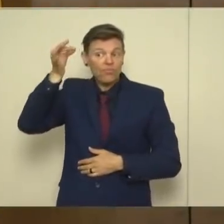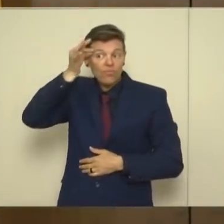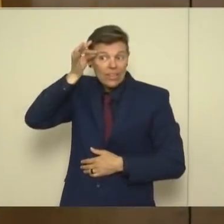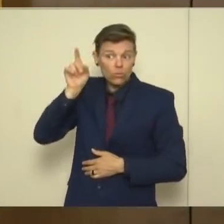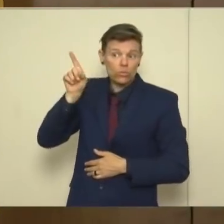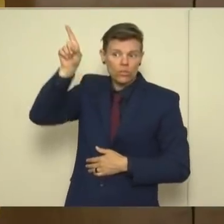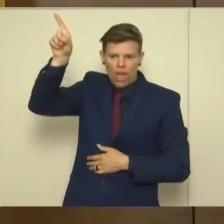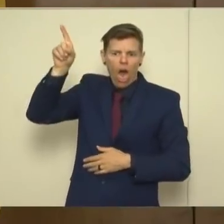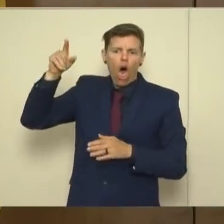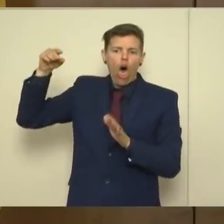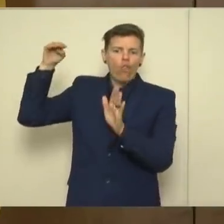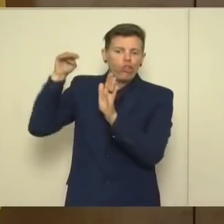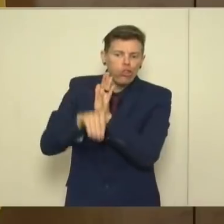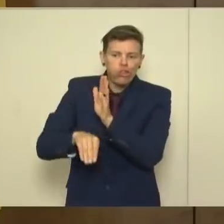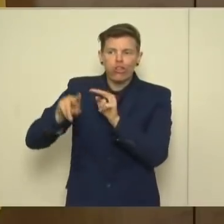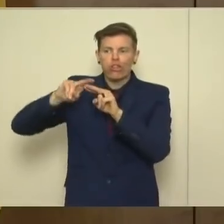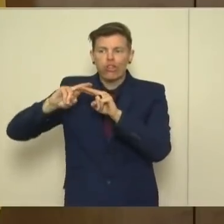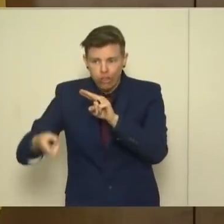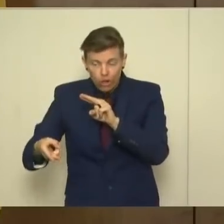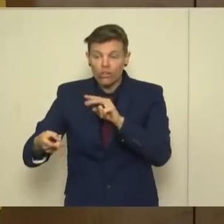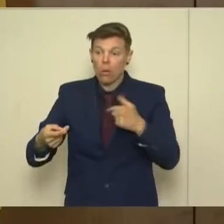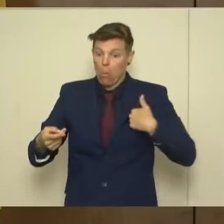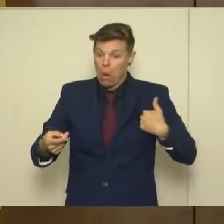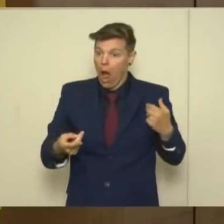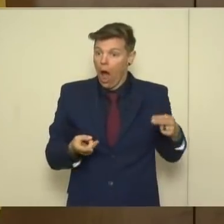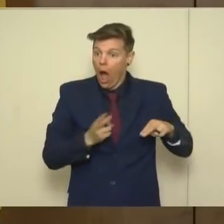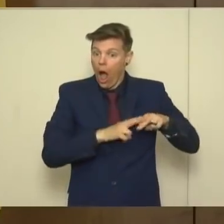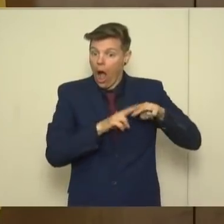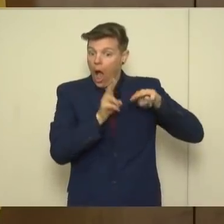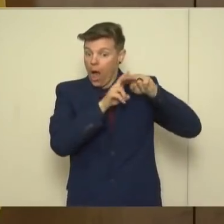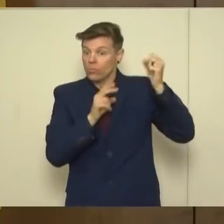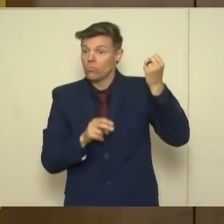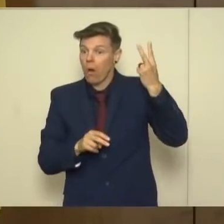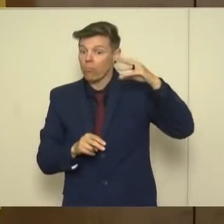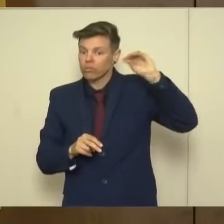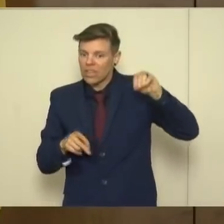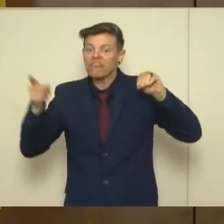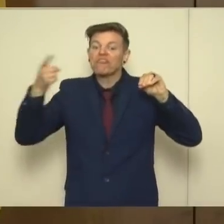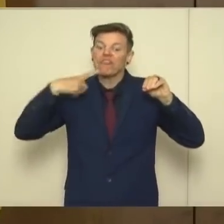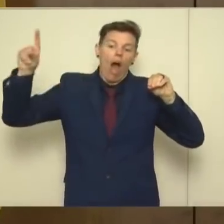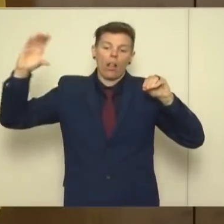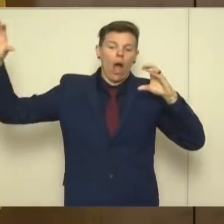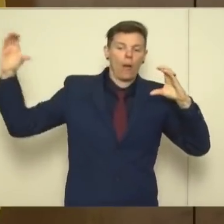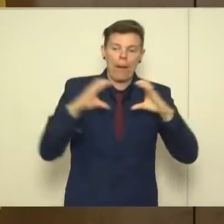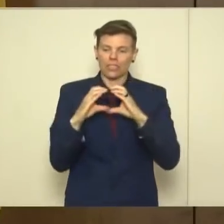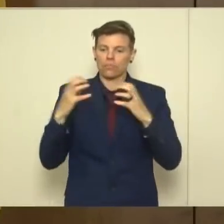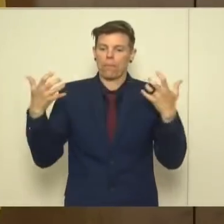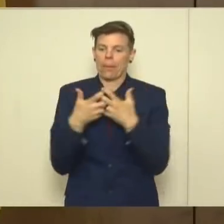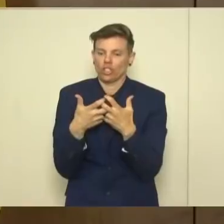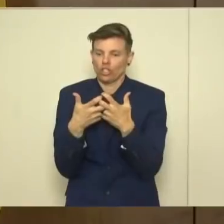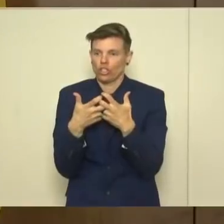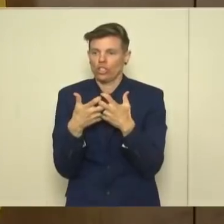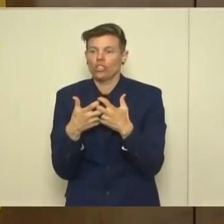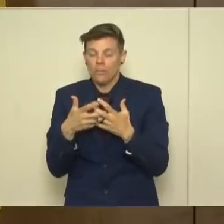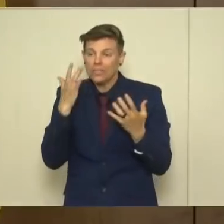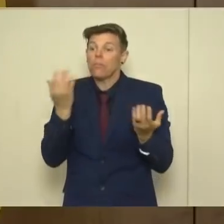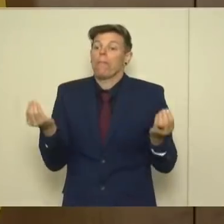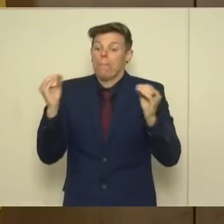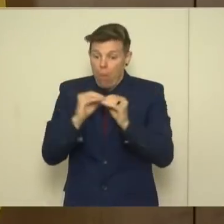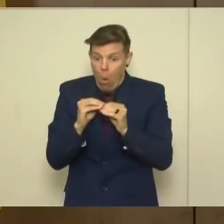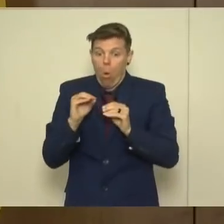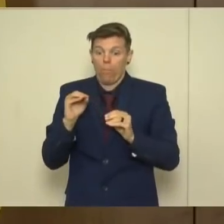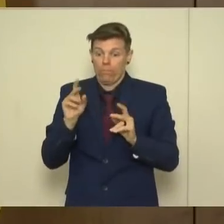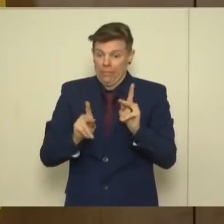rate, increased FMAP, so that you could manage the increased healthcare costs related to folks losing